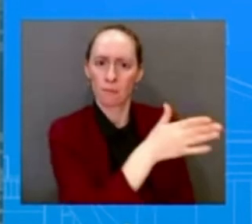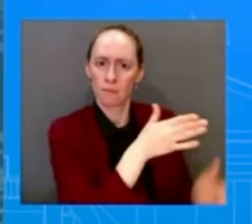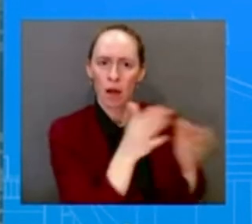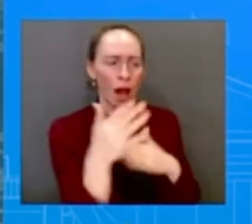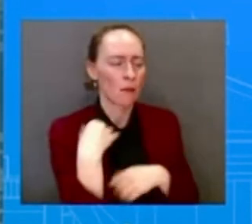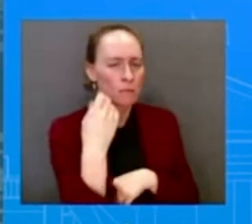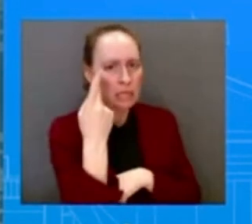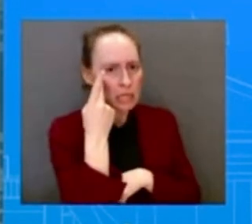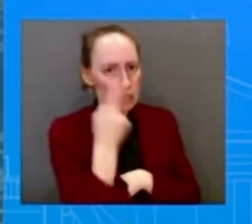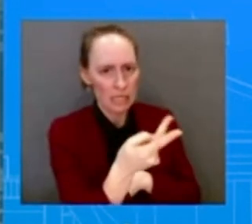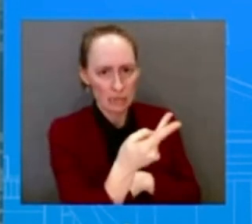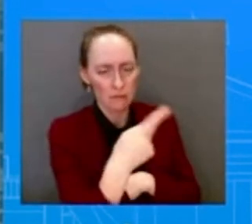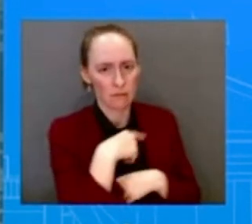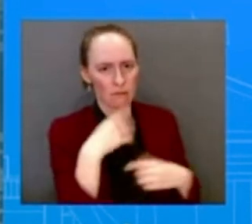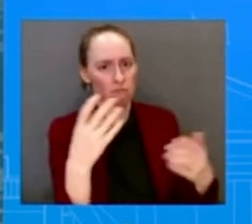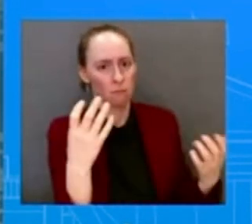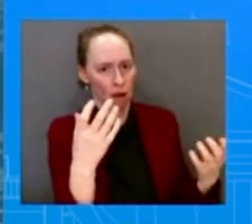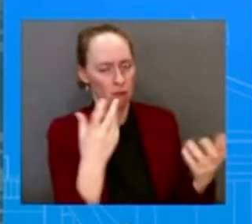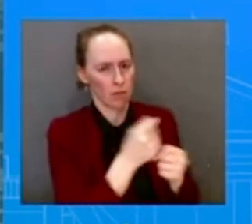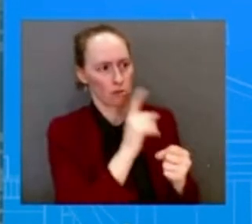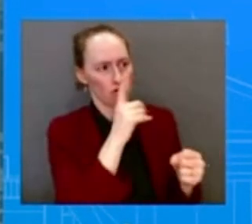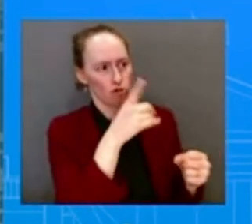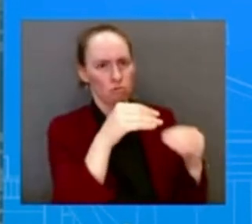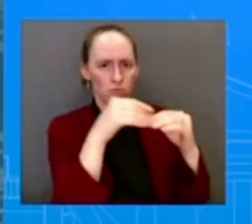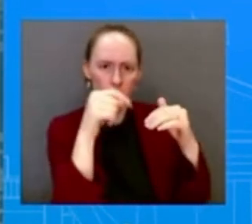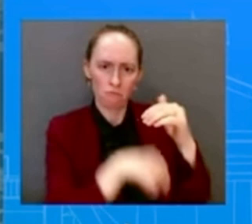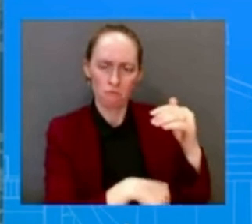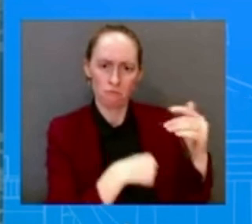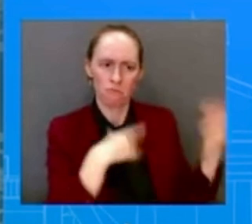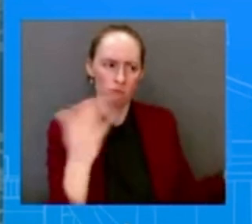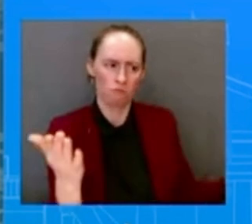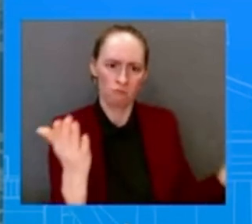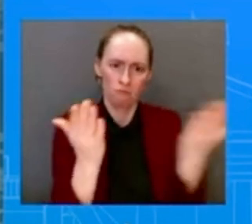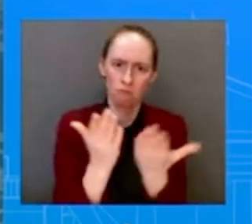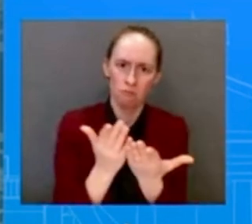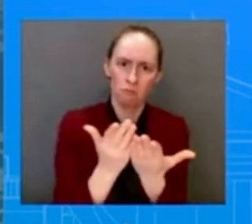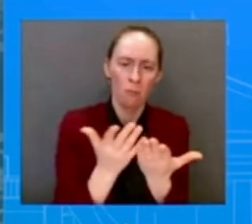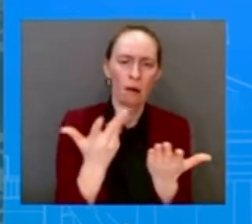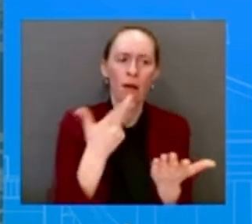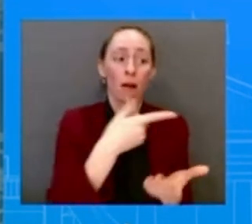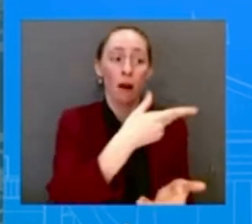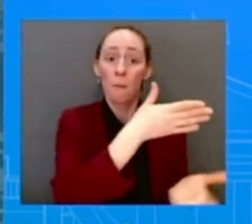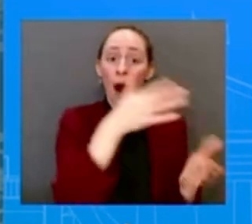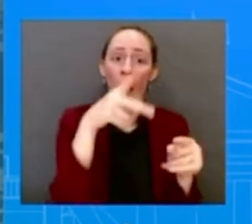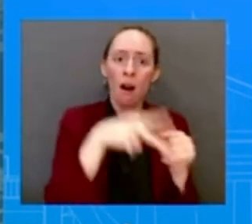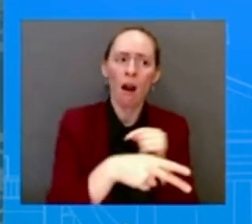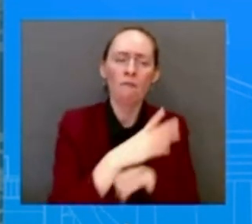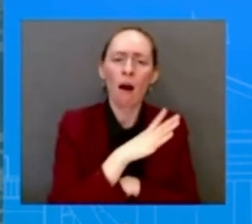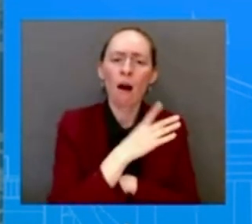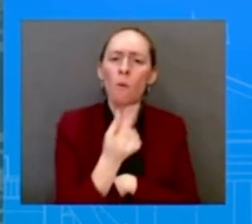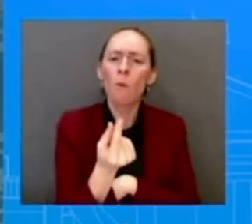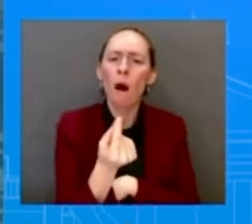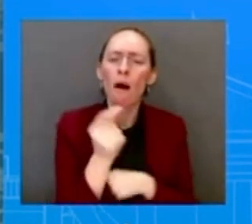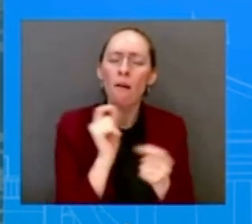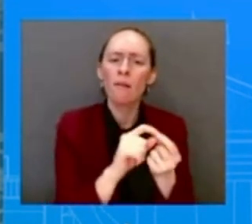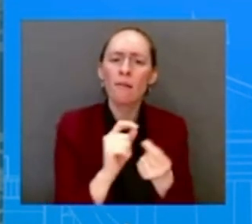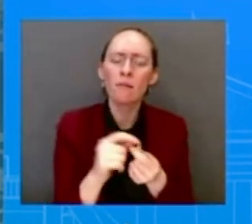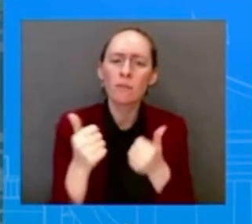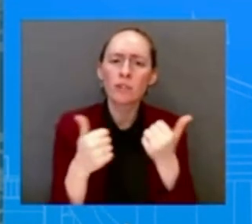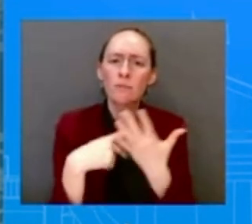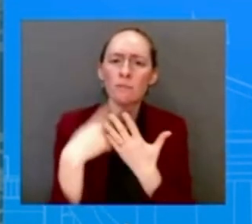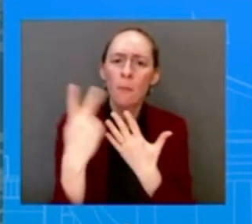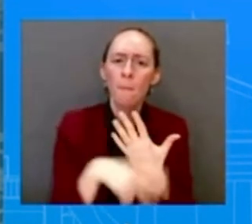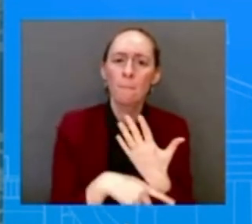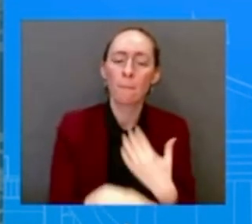are putting forth, the cuts that they want to put forth, and so that we can see, not just us, but the American people can see. As you just mentioned, the